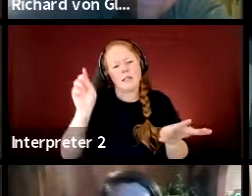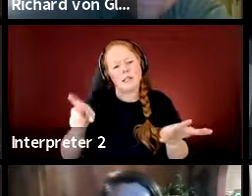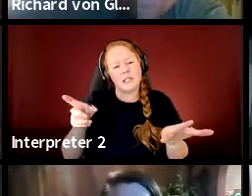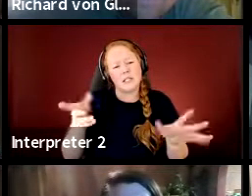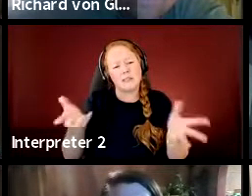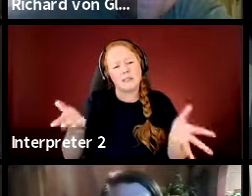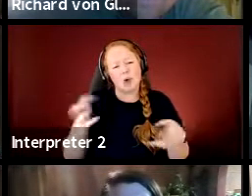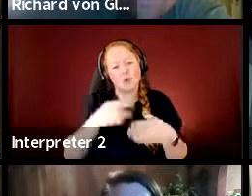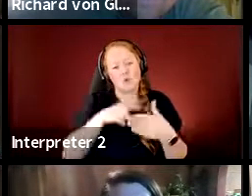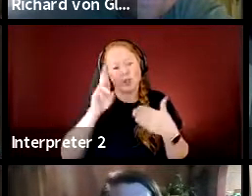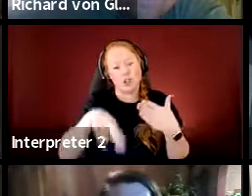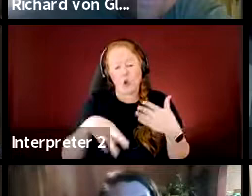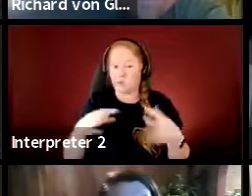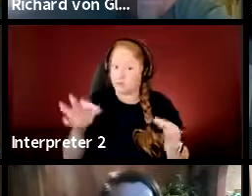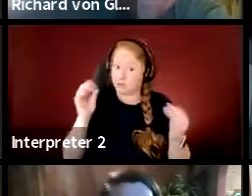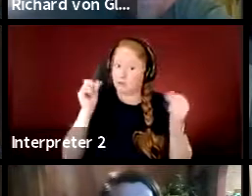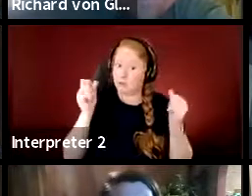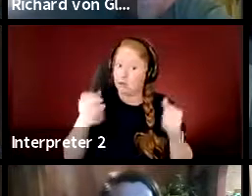soon as we can.